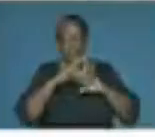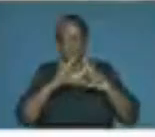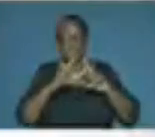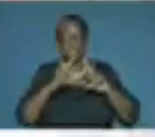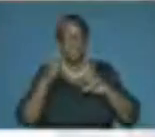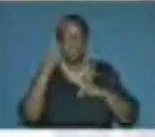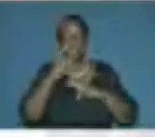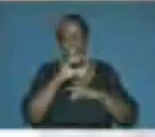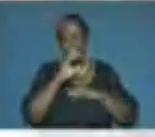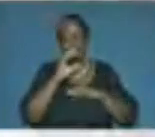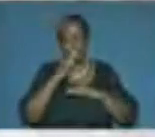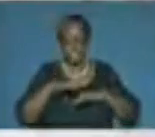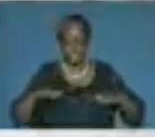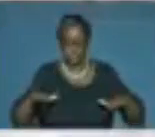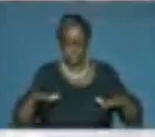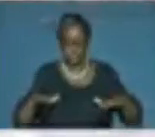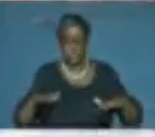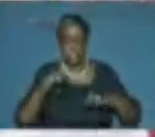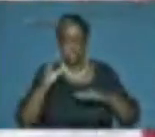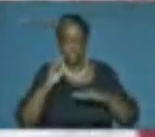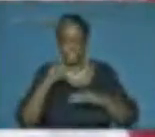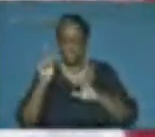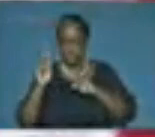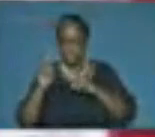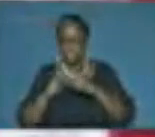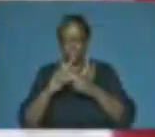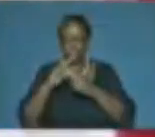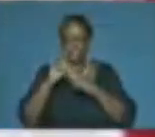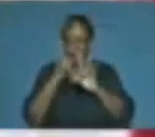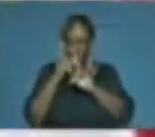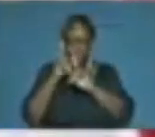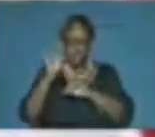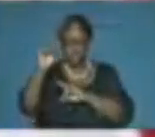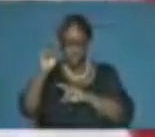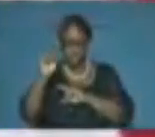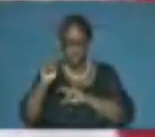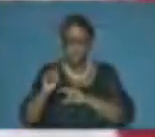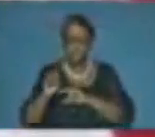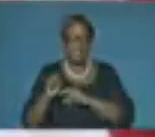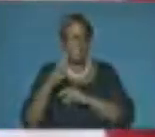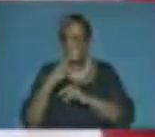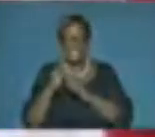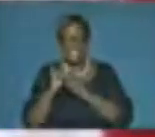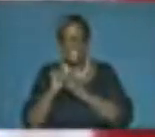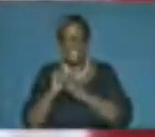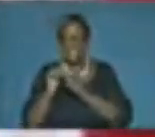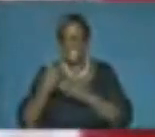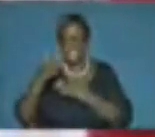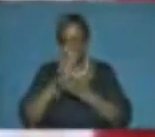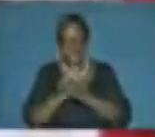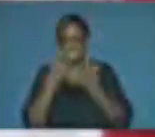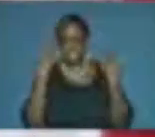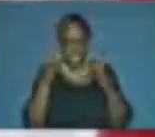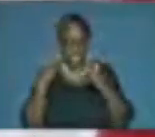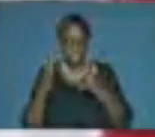kids. But we also have, with our adults, we go door to door and we're giving out vouchers. We have started and we're not going to be completed until next week. And